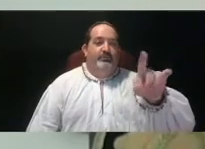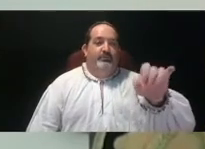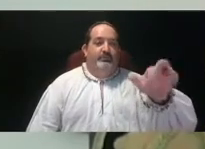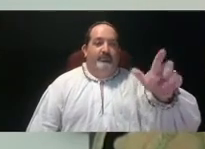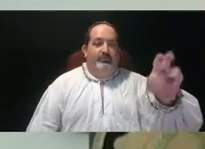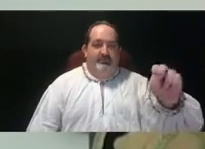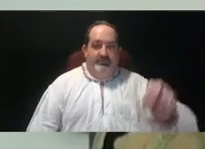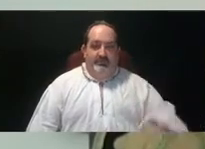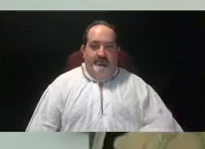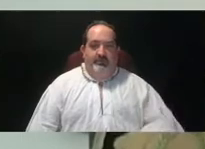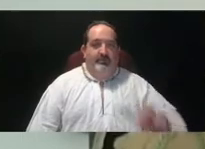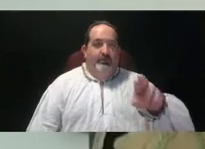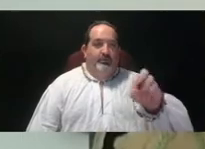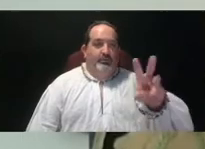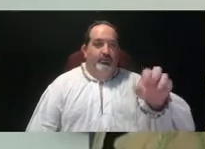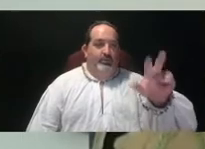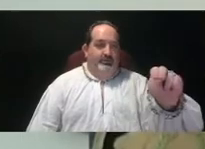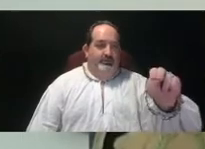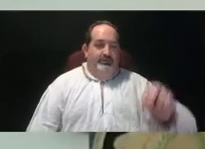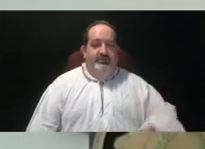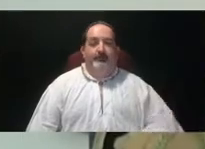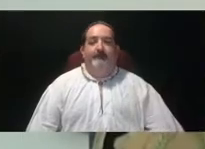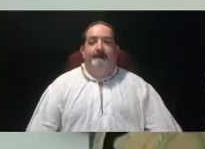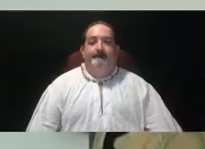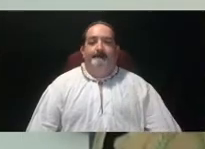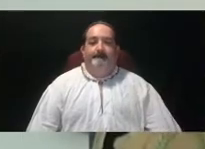MacGregor, and Master Rowan Killigin.